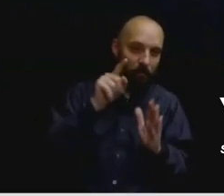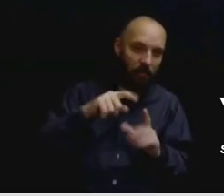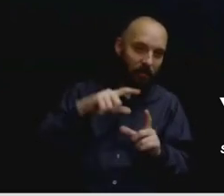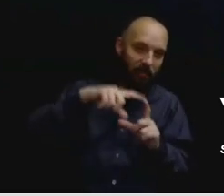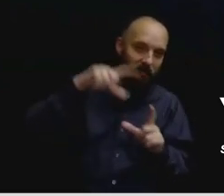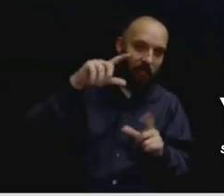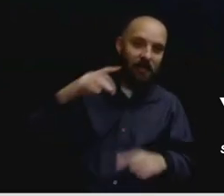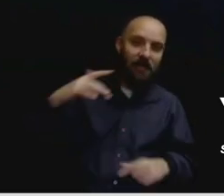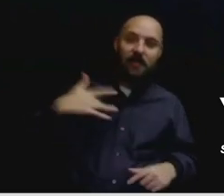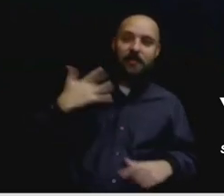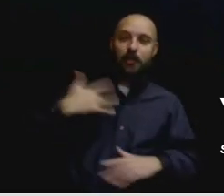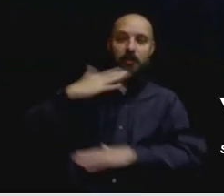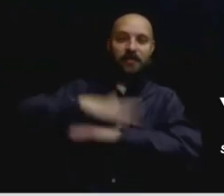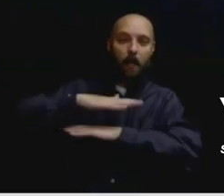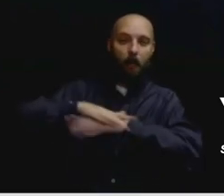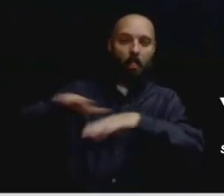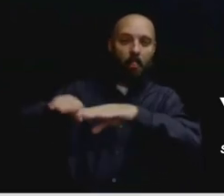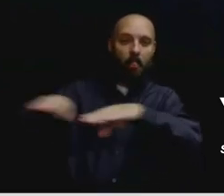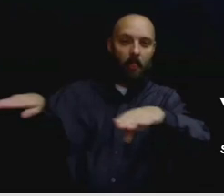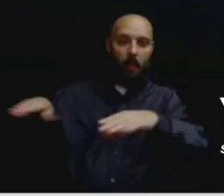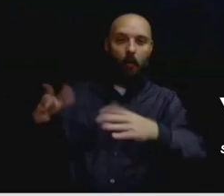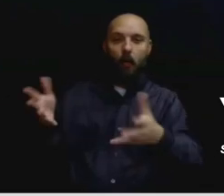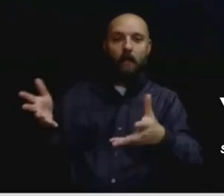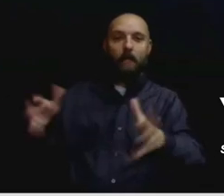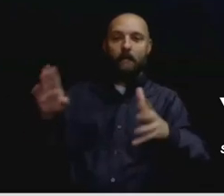sensory table or sensory bins there.